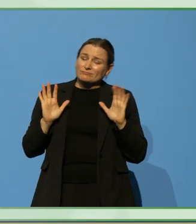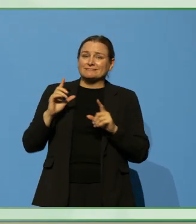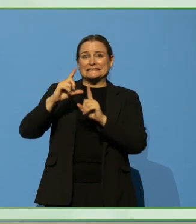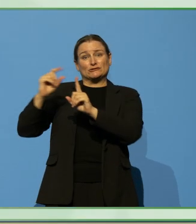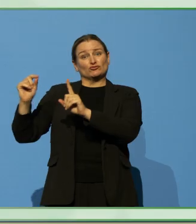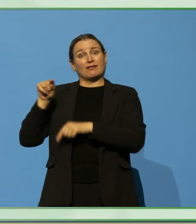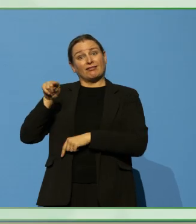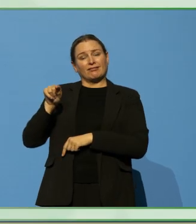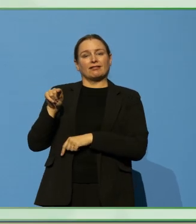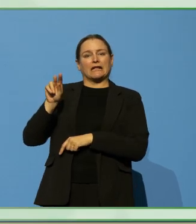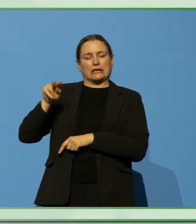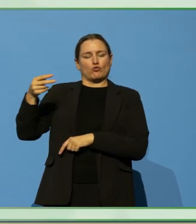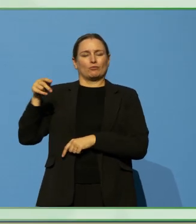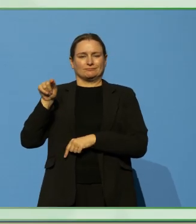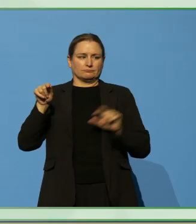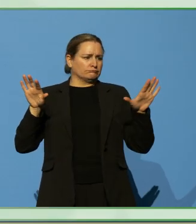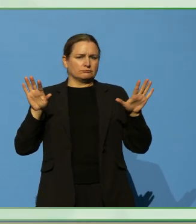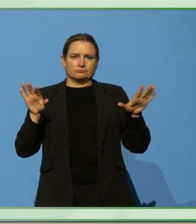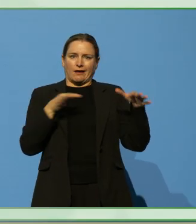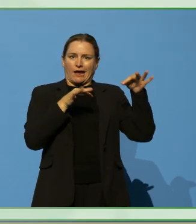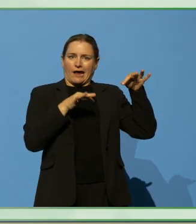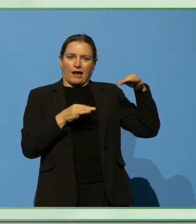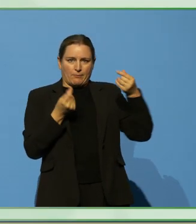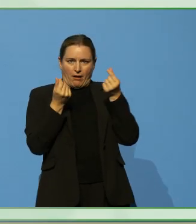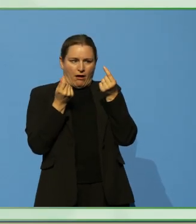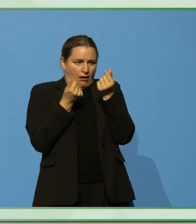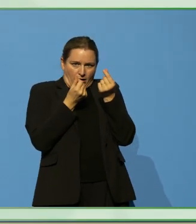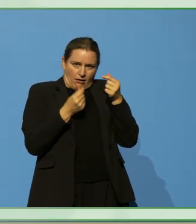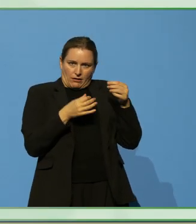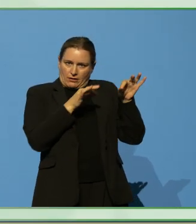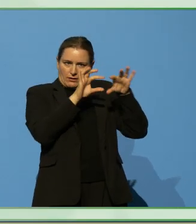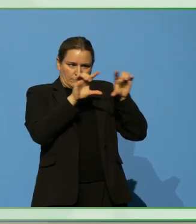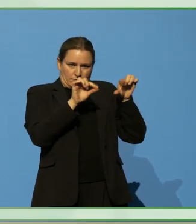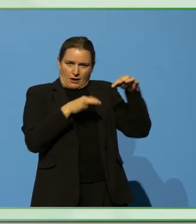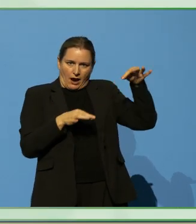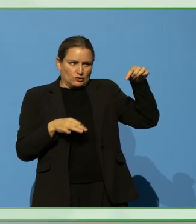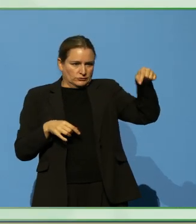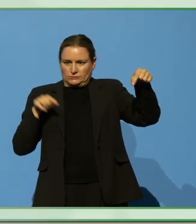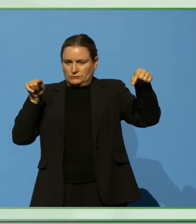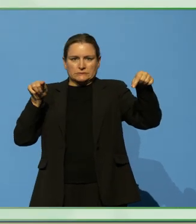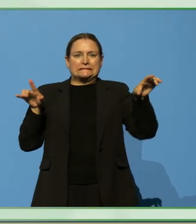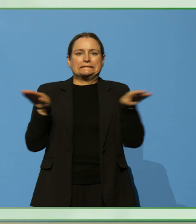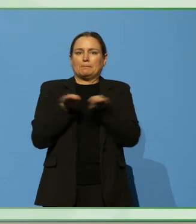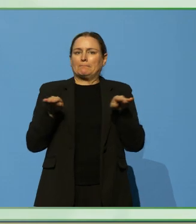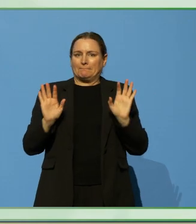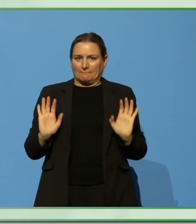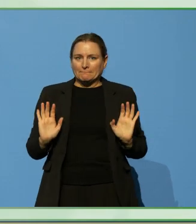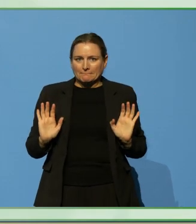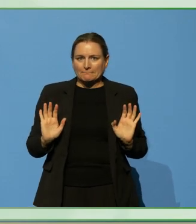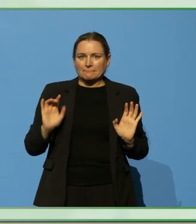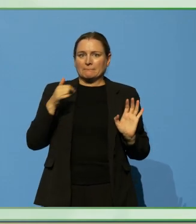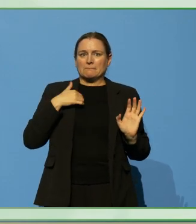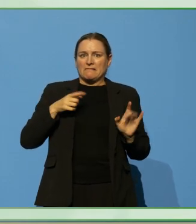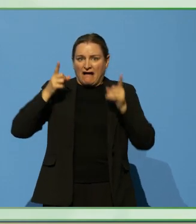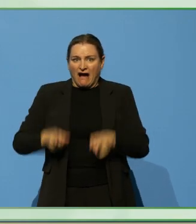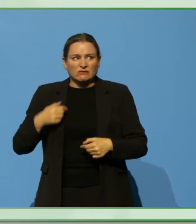cash. Complementing cash, as I said, it's providing a freedom of choice. So nobody will be obliged to